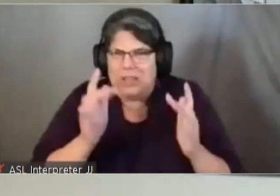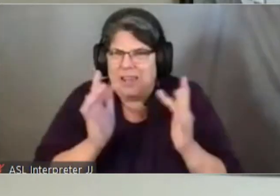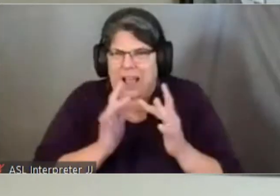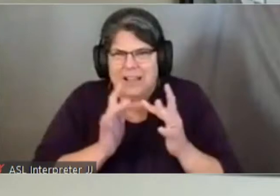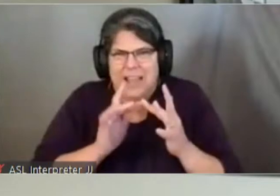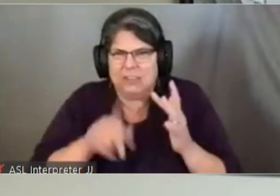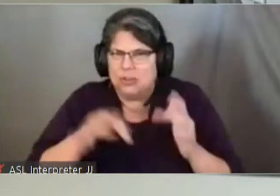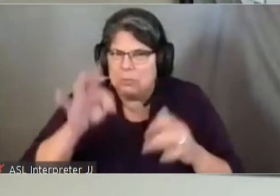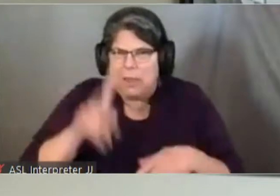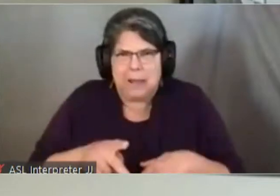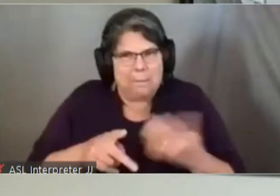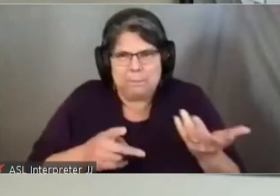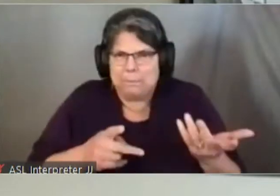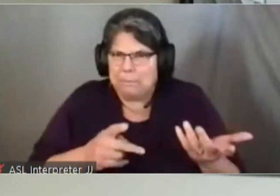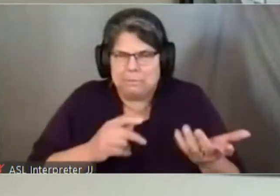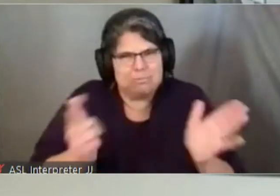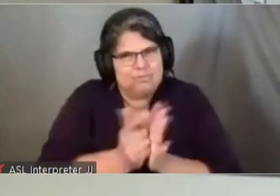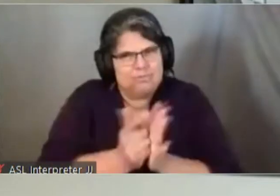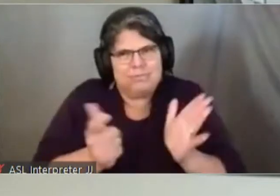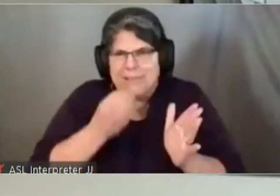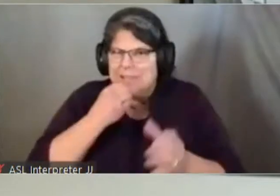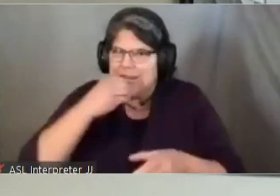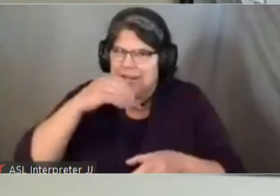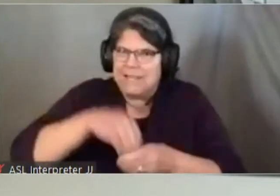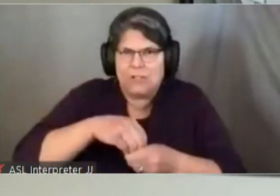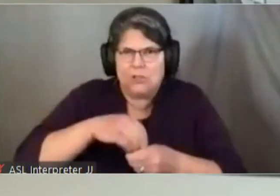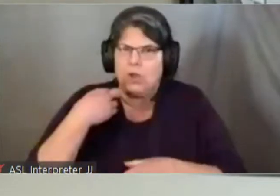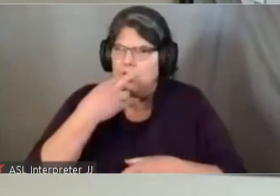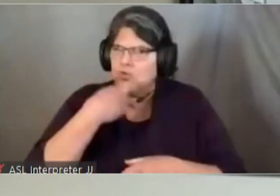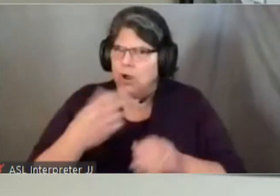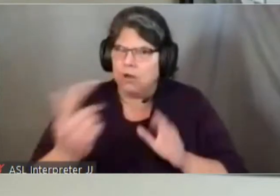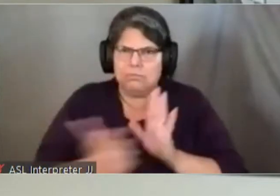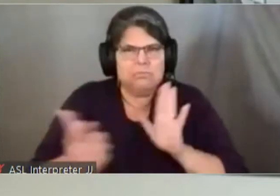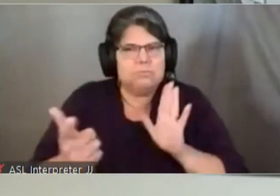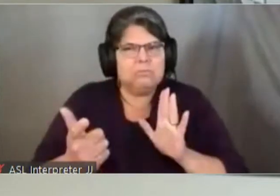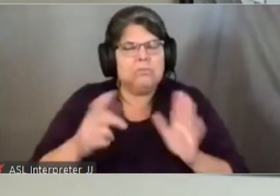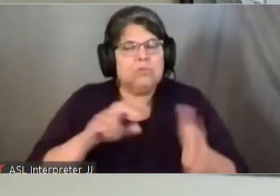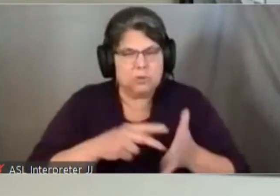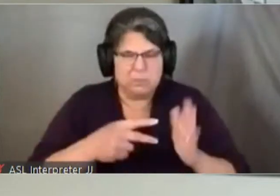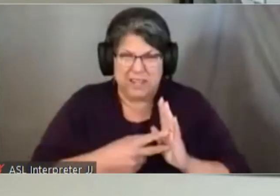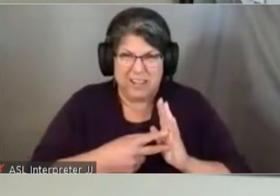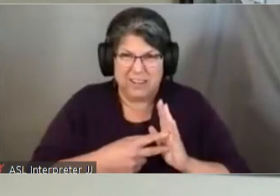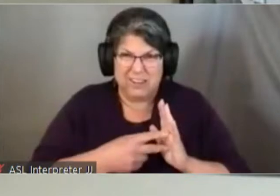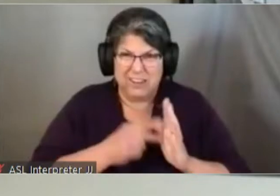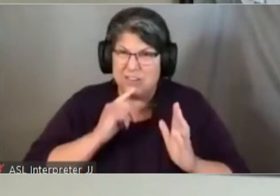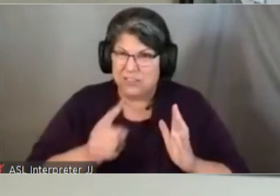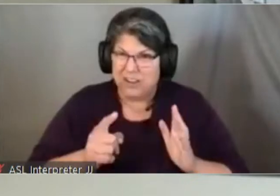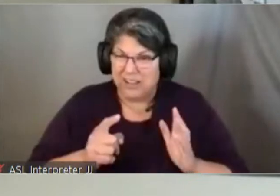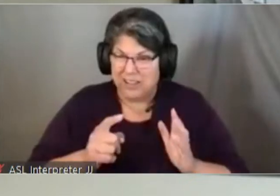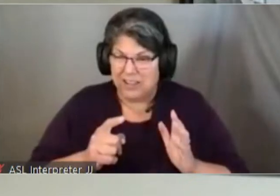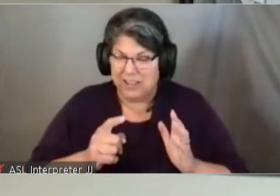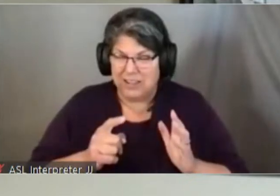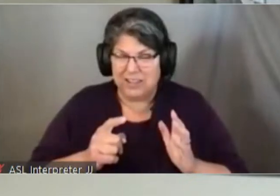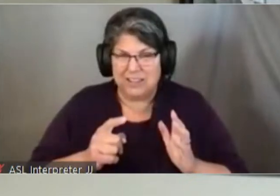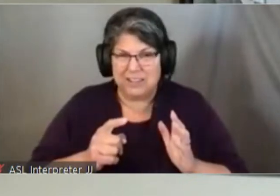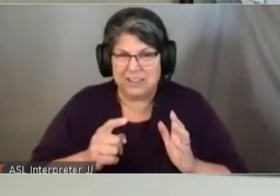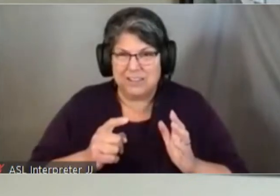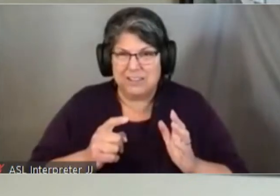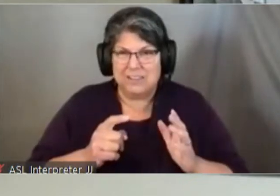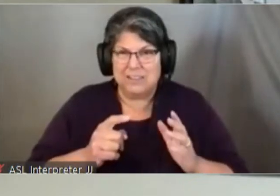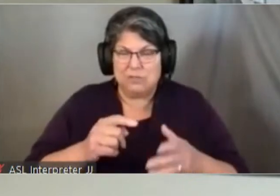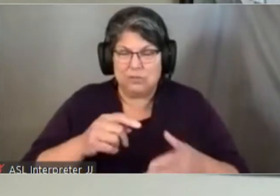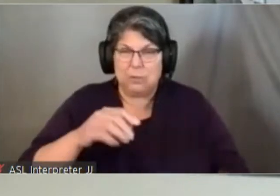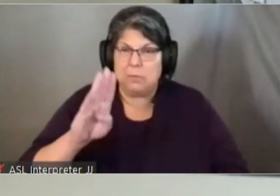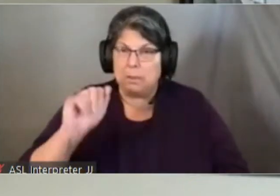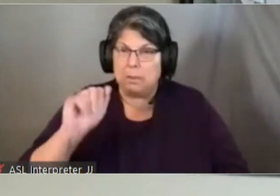not eating inside the restaurant. So the likelihood to get it from passing off the food packages is